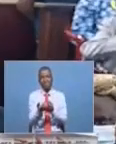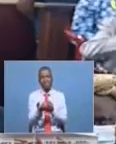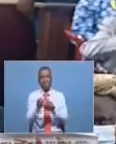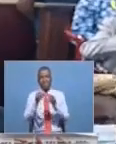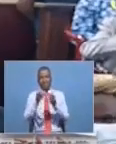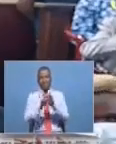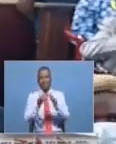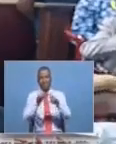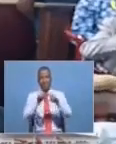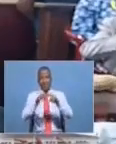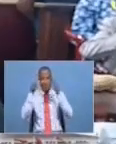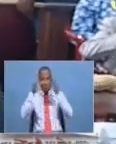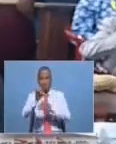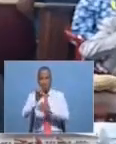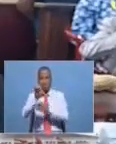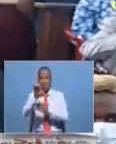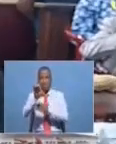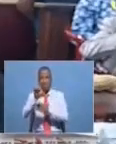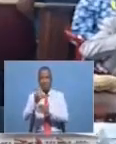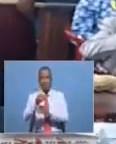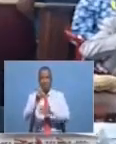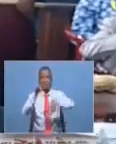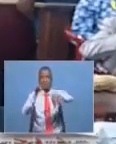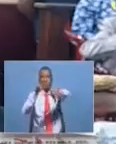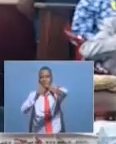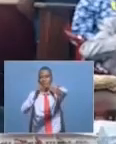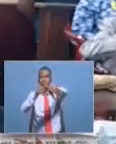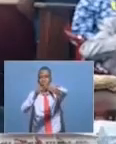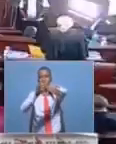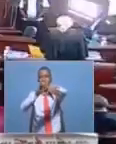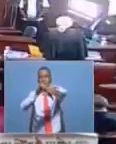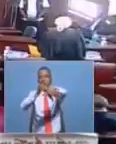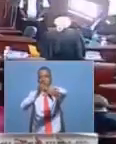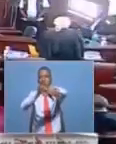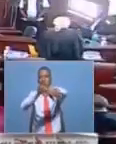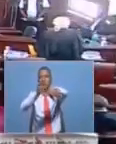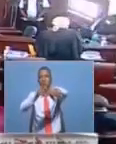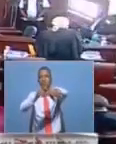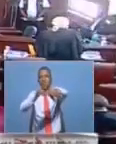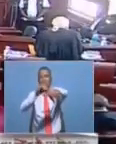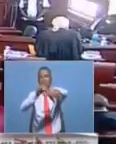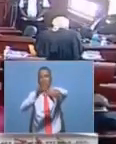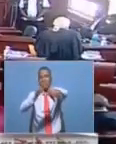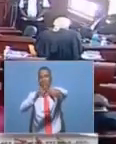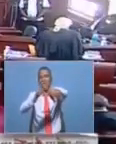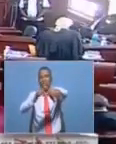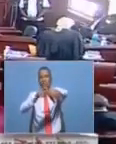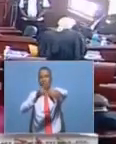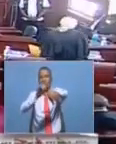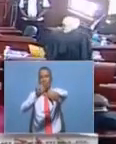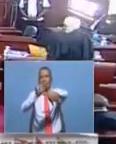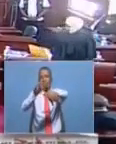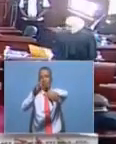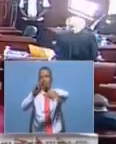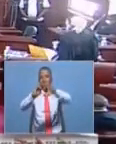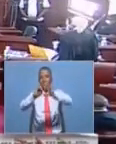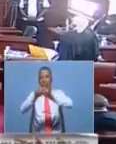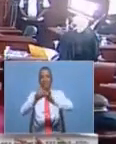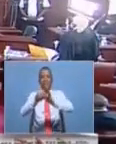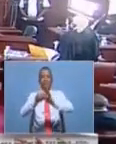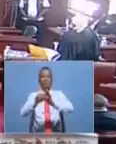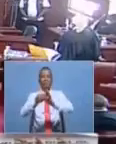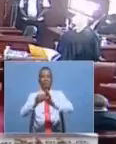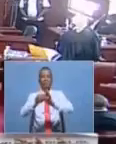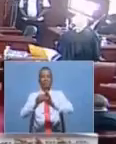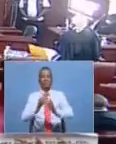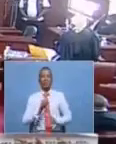respondent. Mr. Chikata, your 30 minutes is up. I'm sorry. The 30 minutes is up. Well, my lord, I'm keeping the time. I'm sorry.